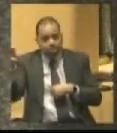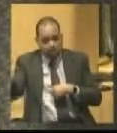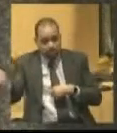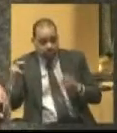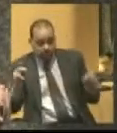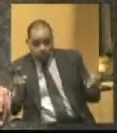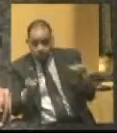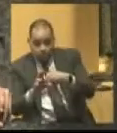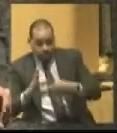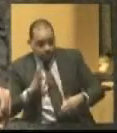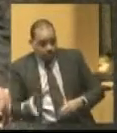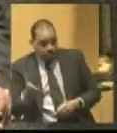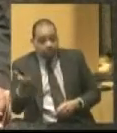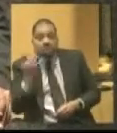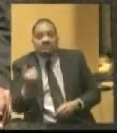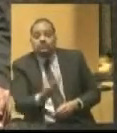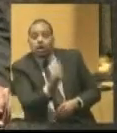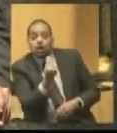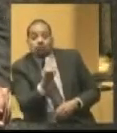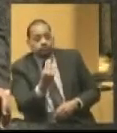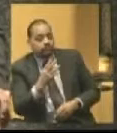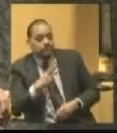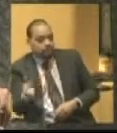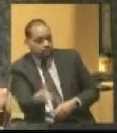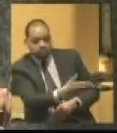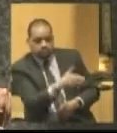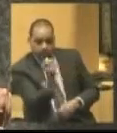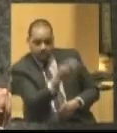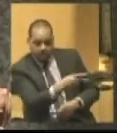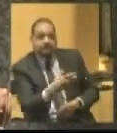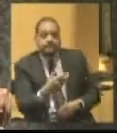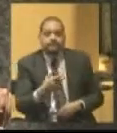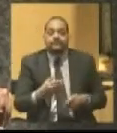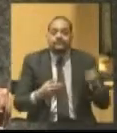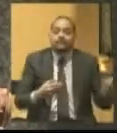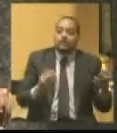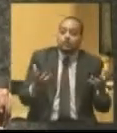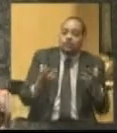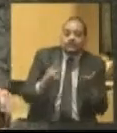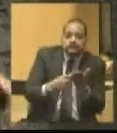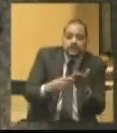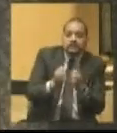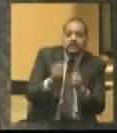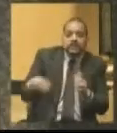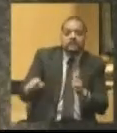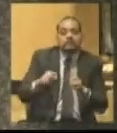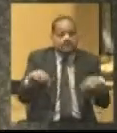next suggested that Ayres allow her father to speak with the men before they walked off, but Ayres thought that was not a very good